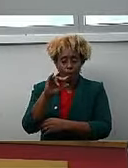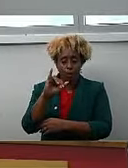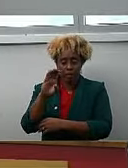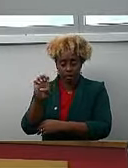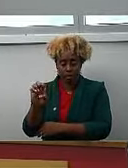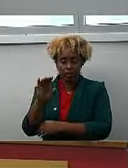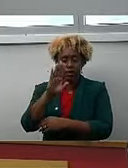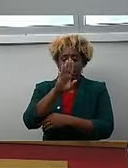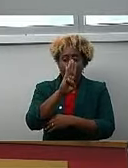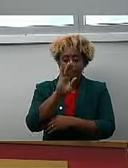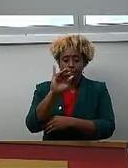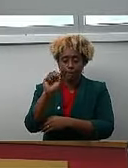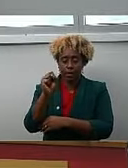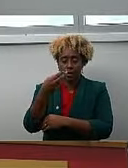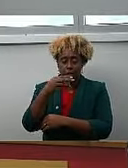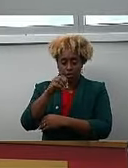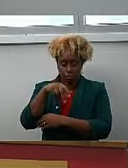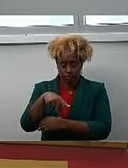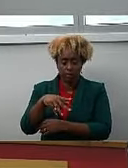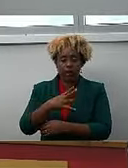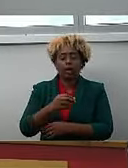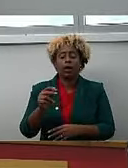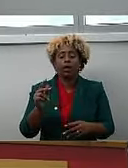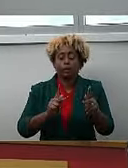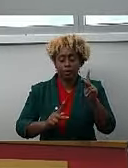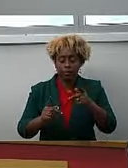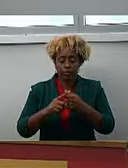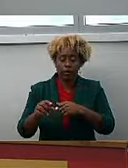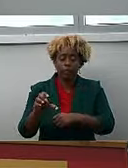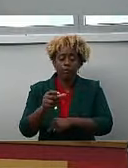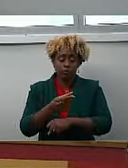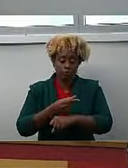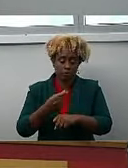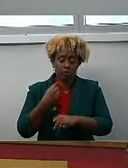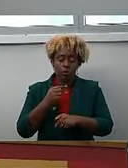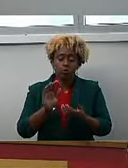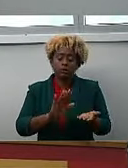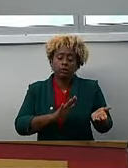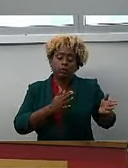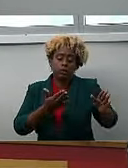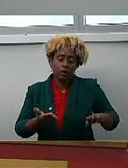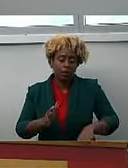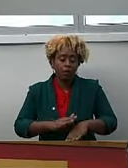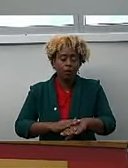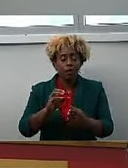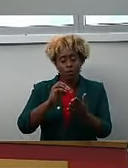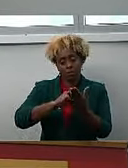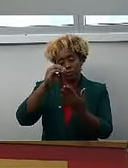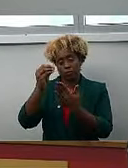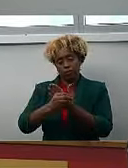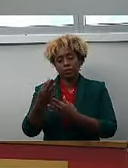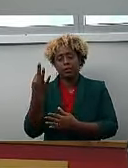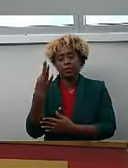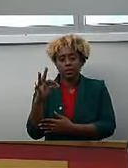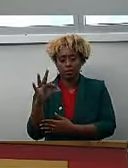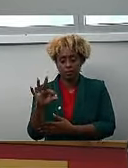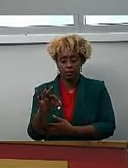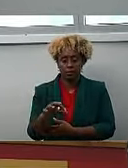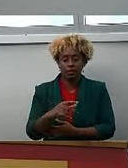the citizens of Grenada who lost their lives on October the 19th,